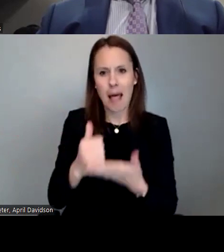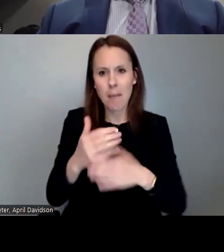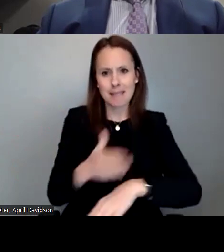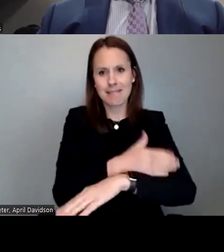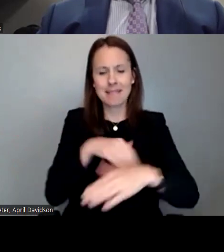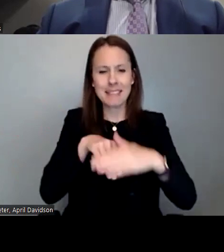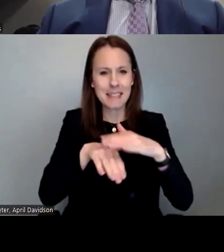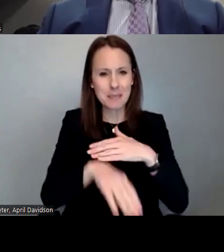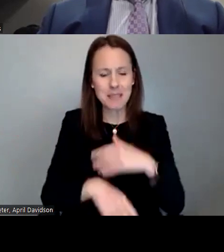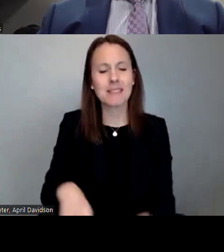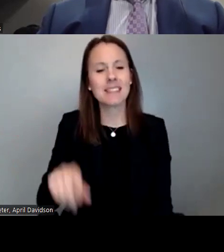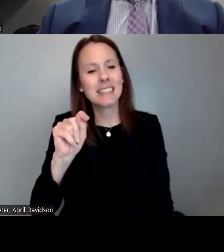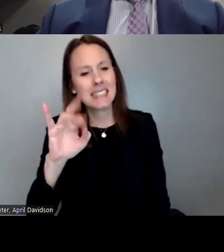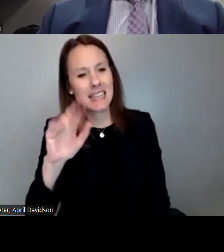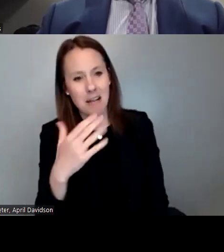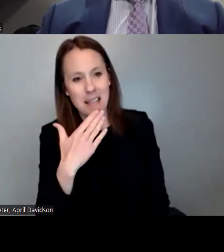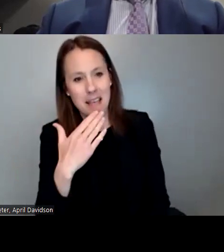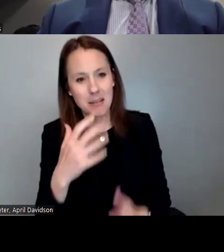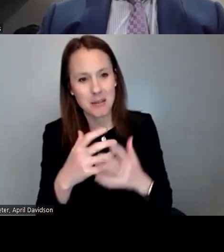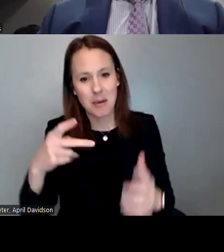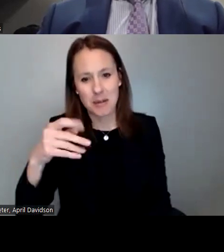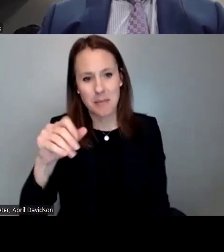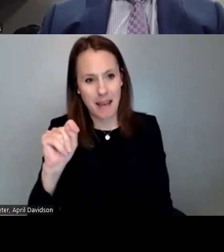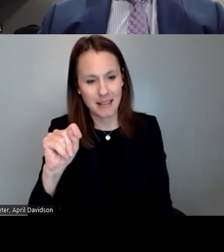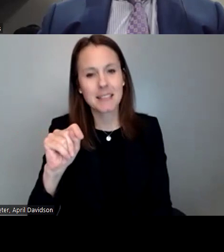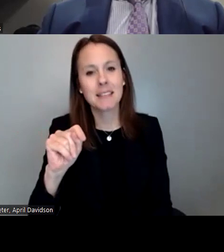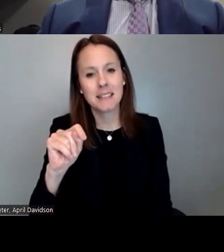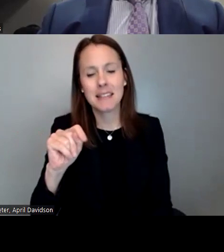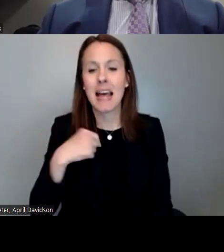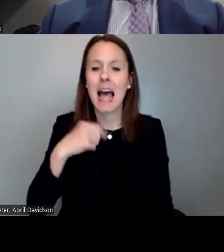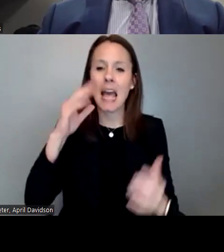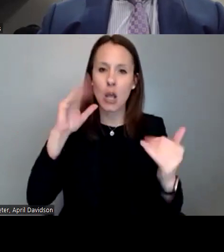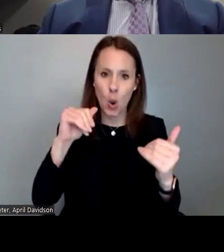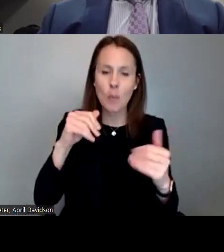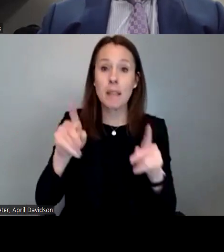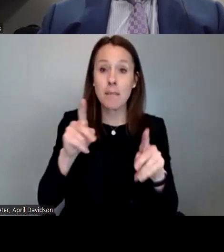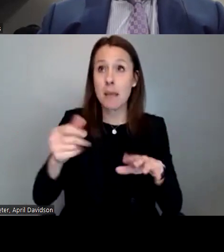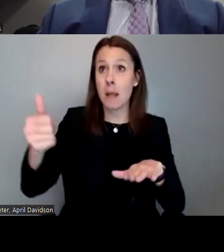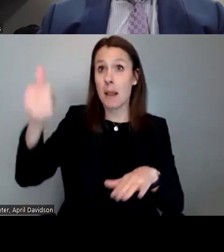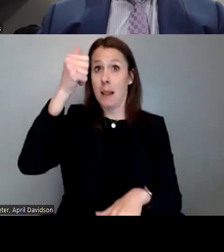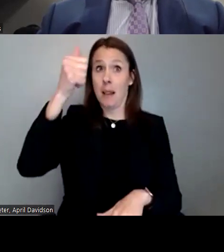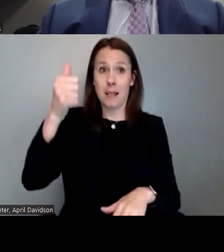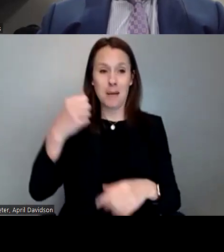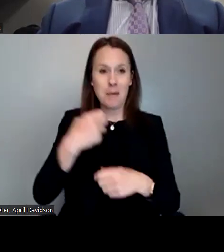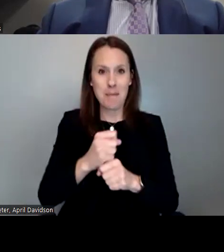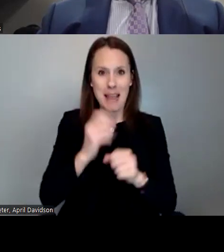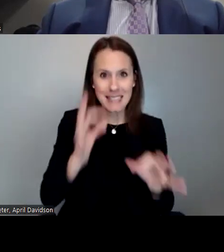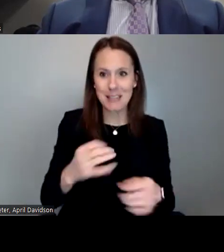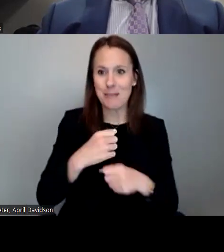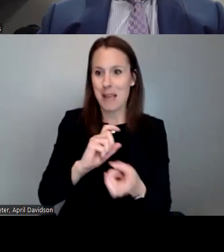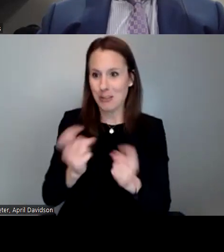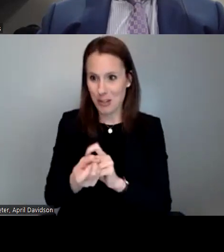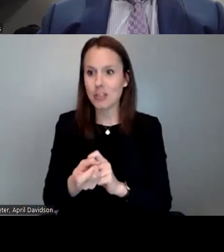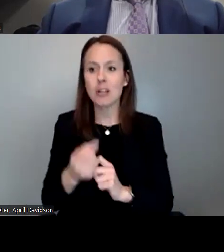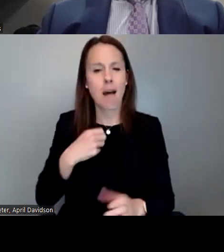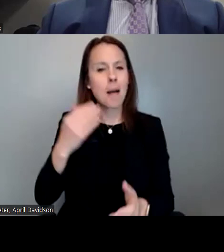is Tiara speaking. Thank you so much for that, Pat. And I hope that the change makers who are listening are taking notes. I heard you say we need to be